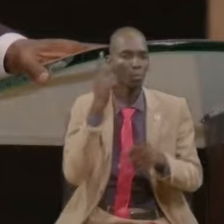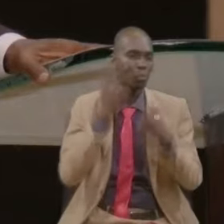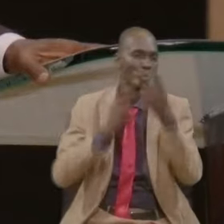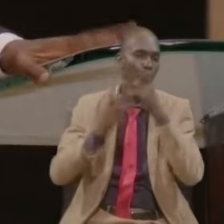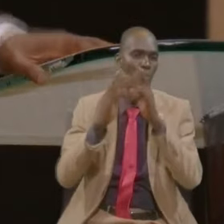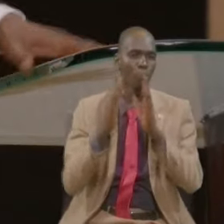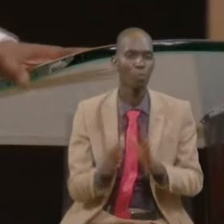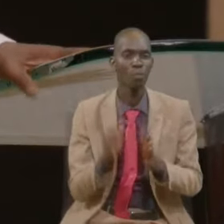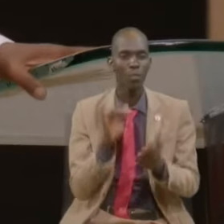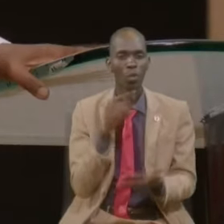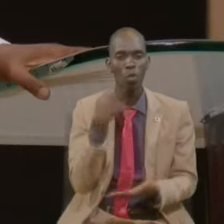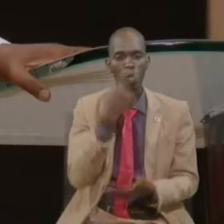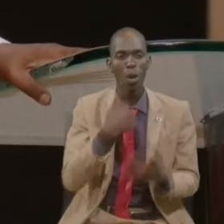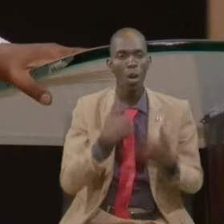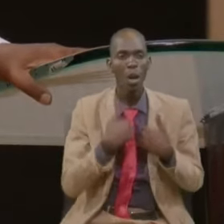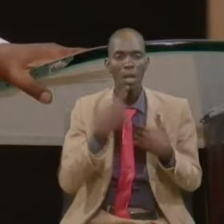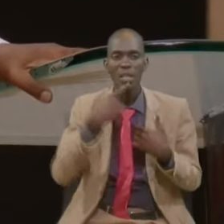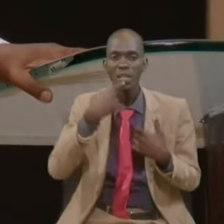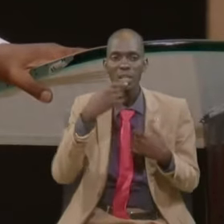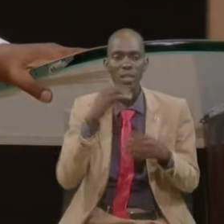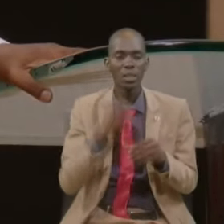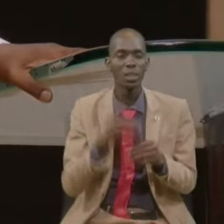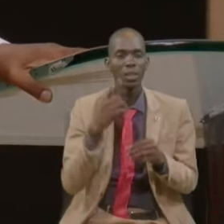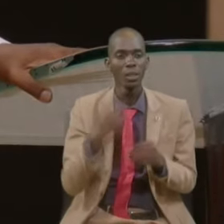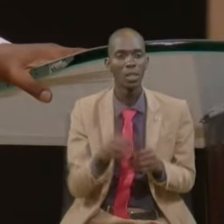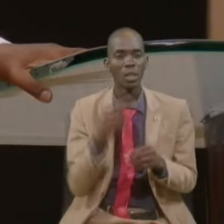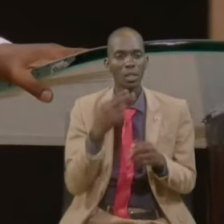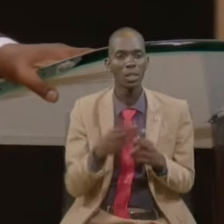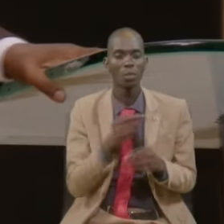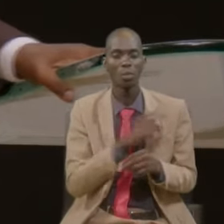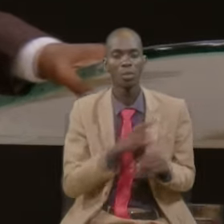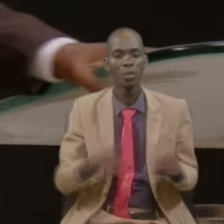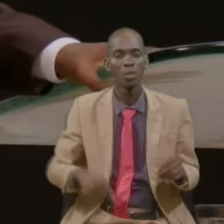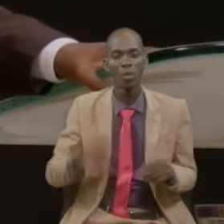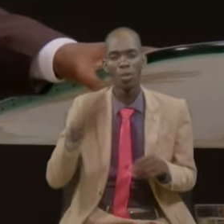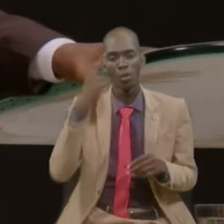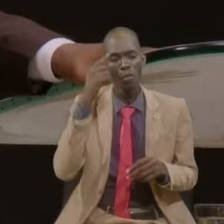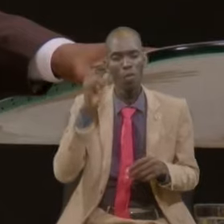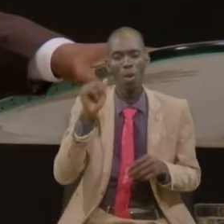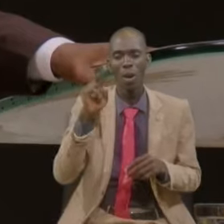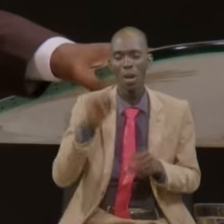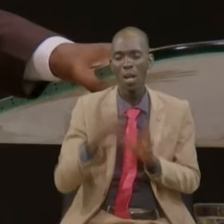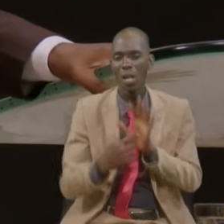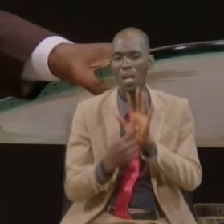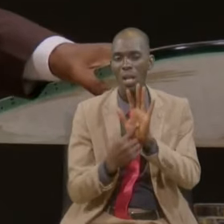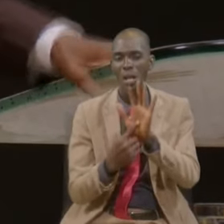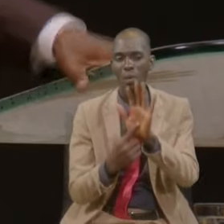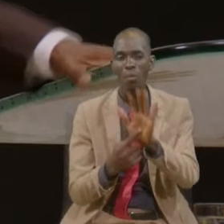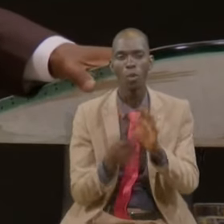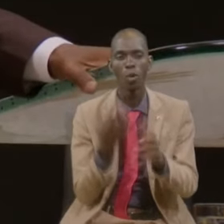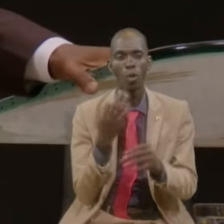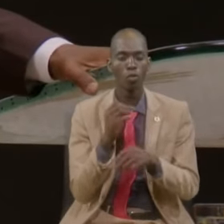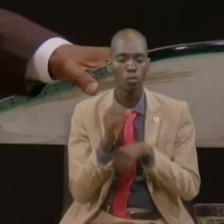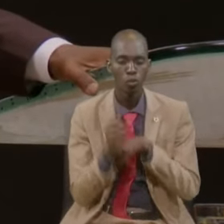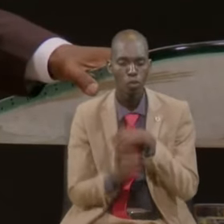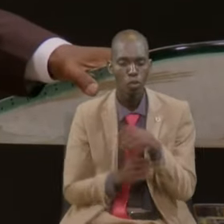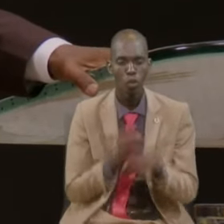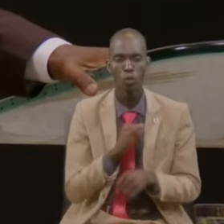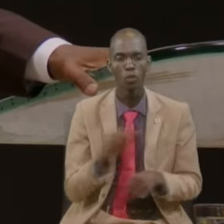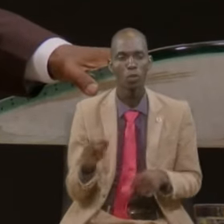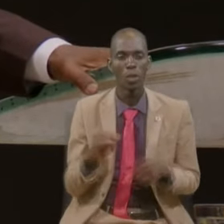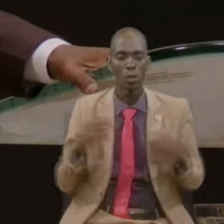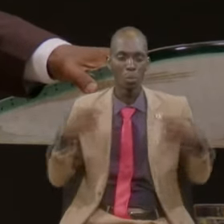name of the Lord for an example of suffering, affliction, and